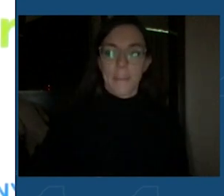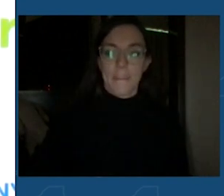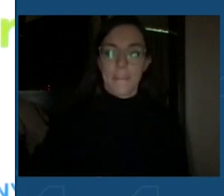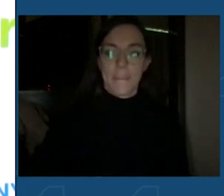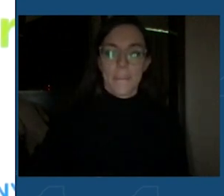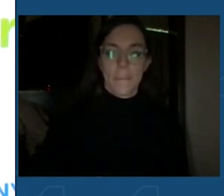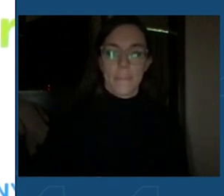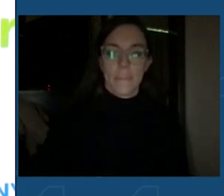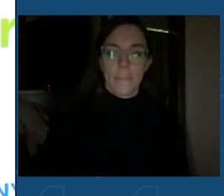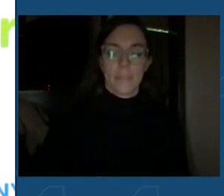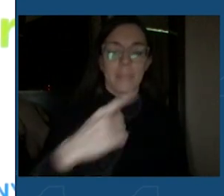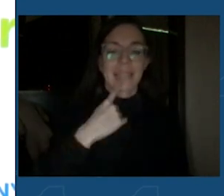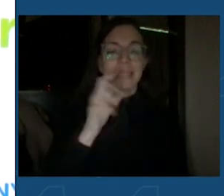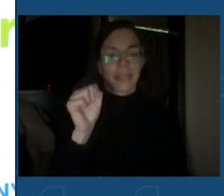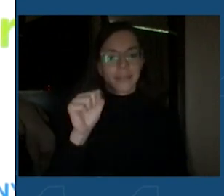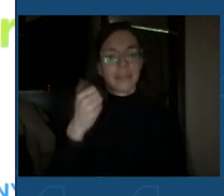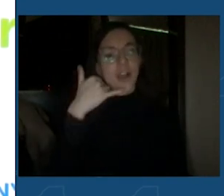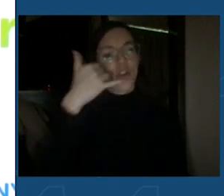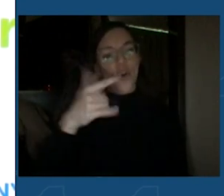True story.